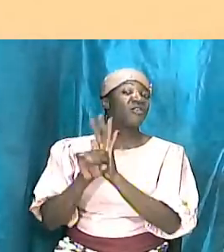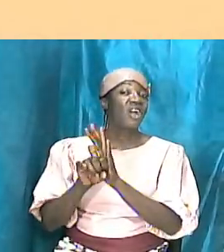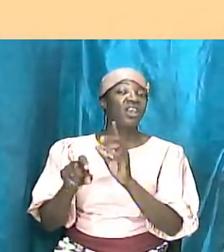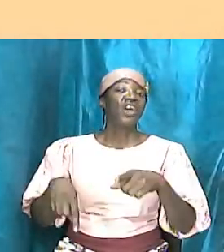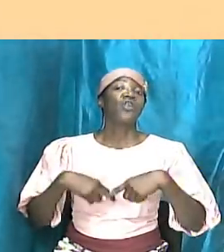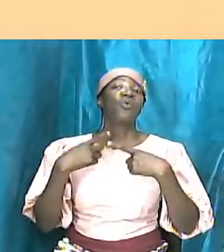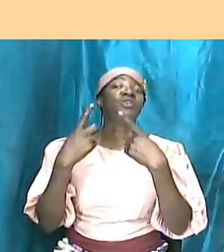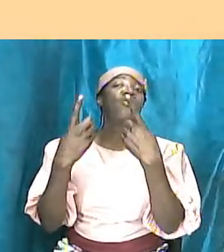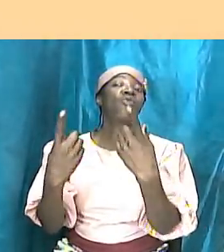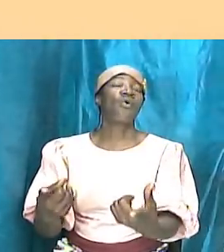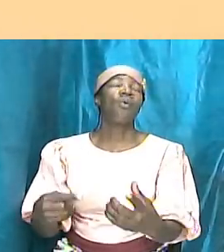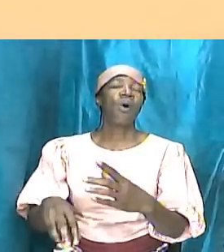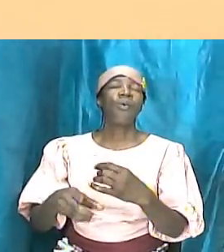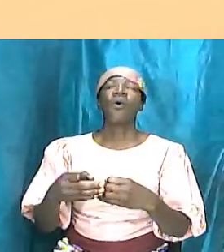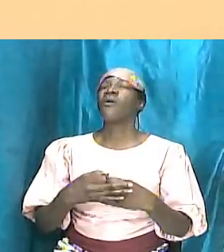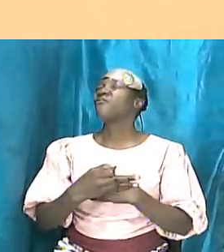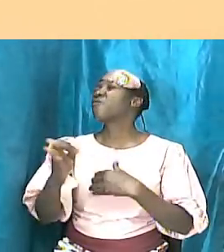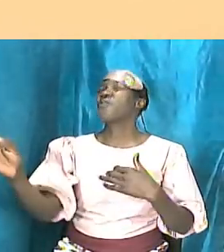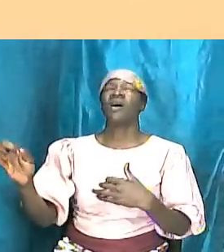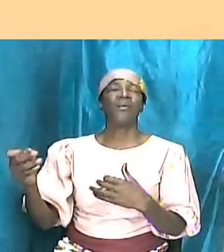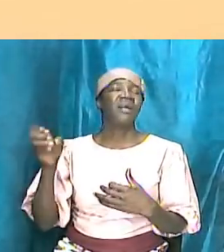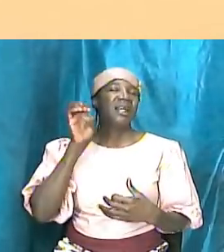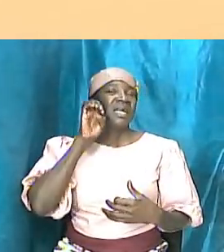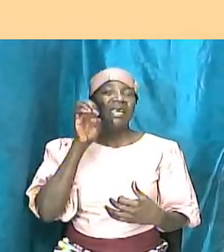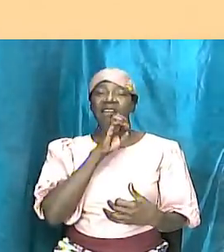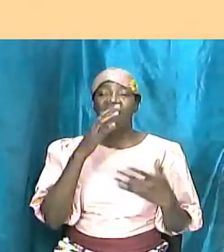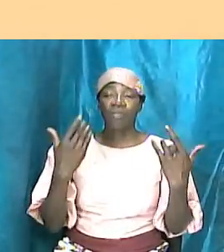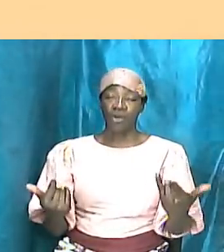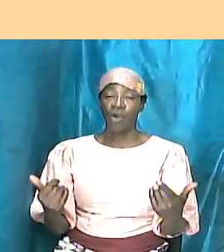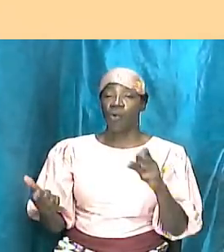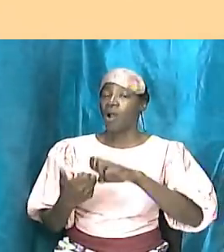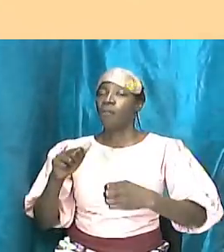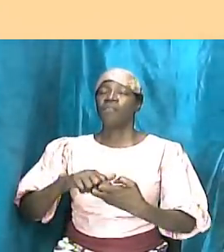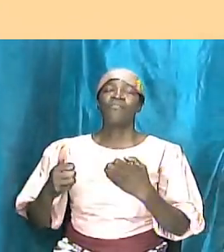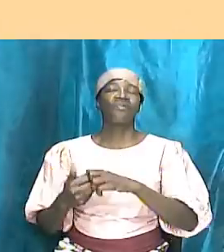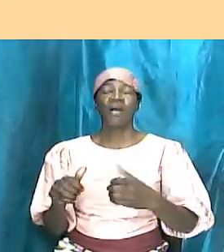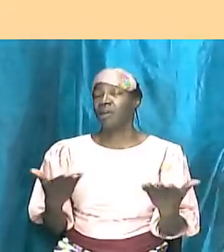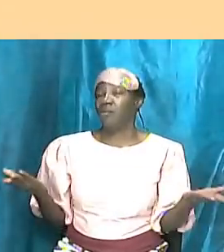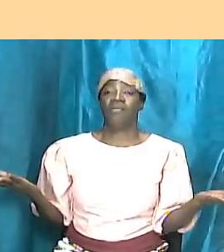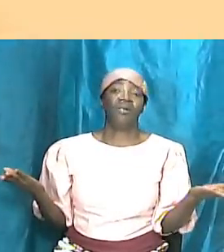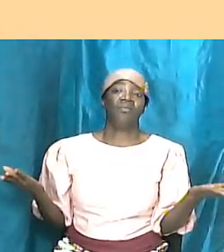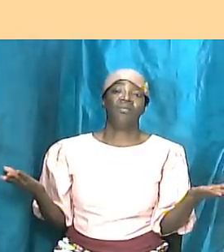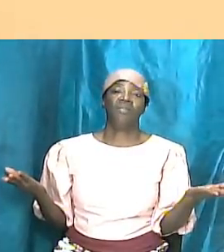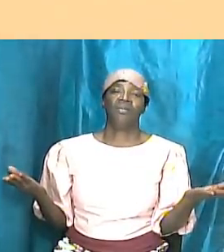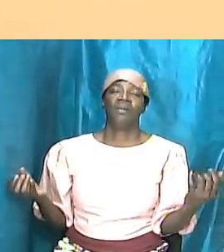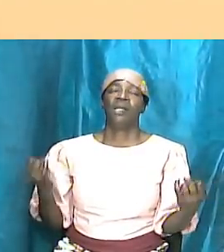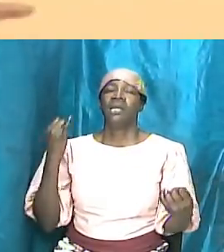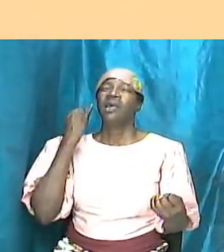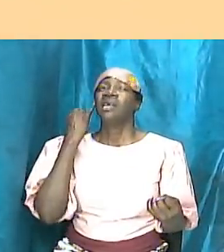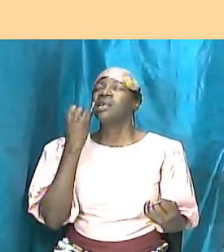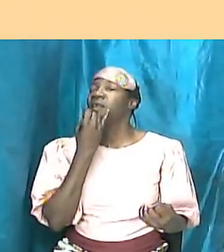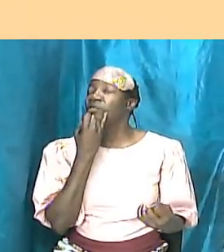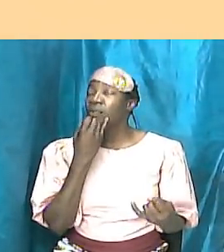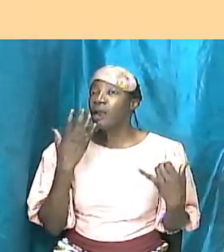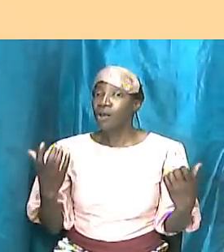away from Egypt altogether. But there was now a problem. Israel now met up on the Red